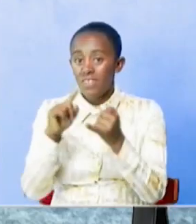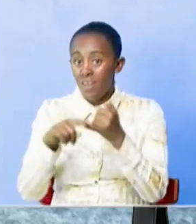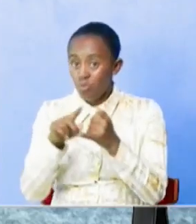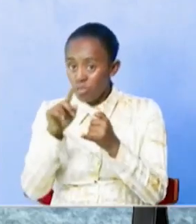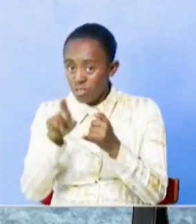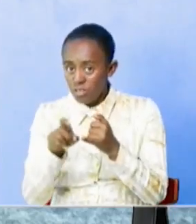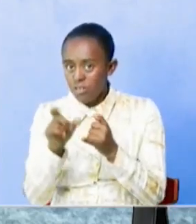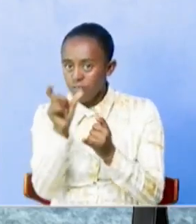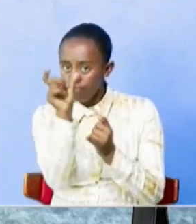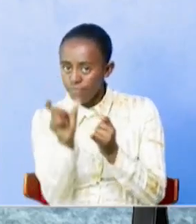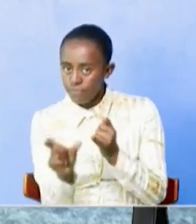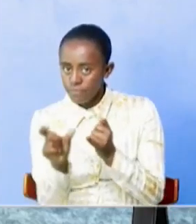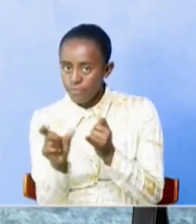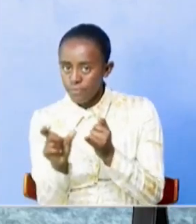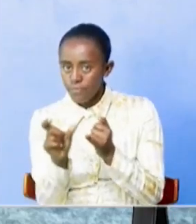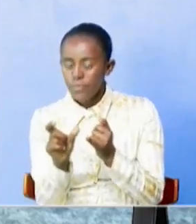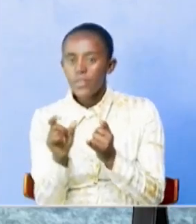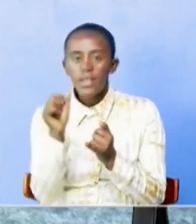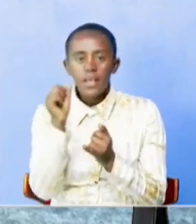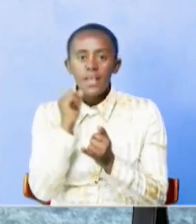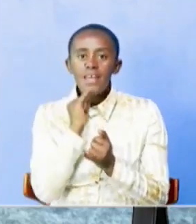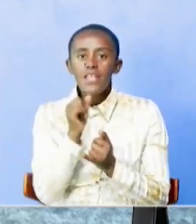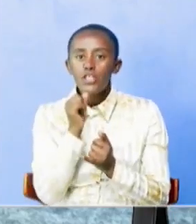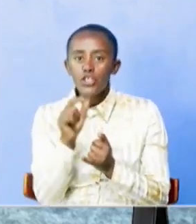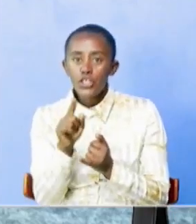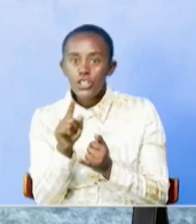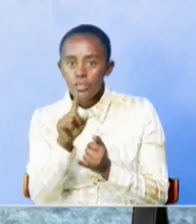If you see here, is she?